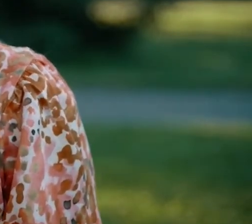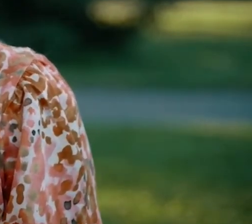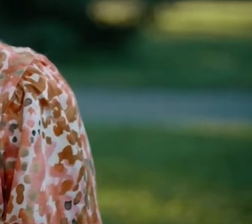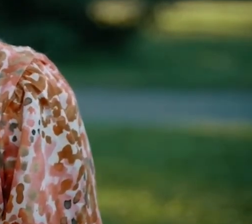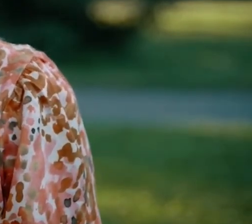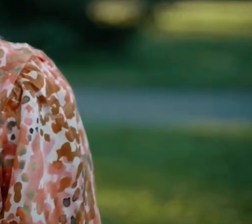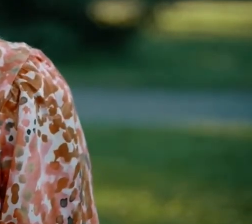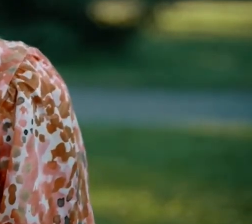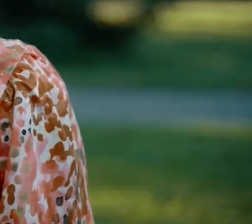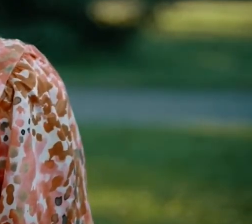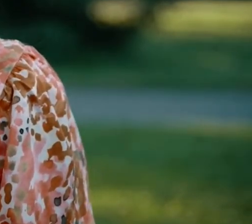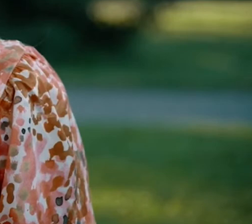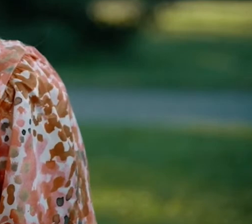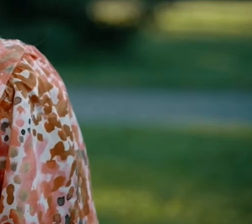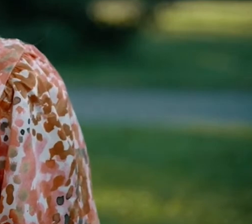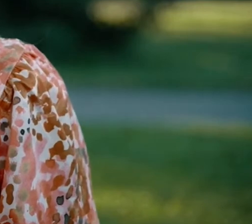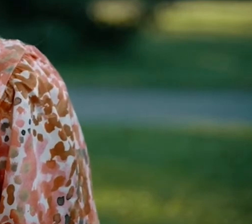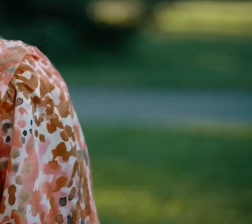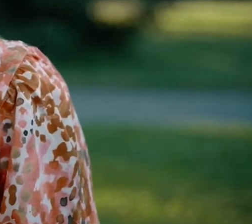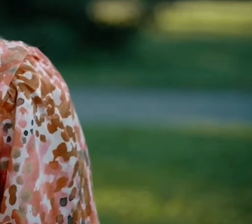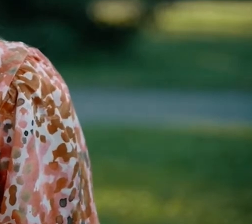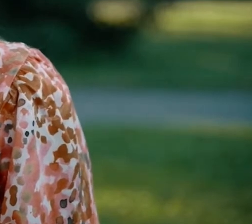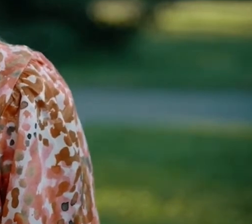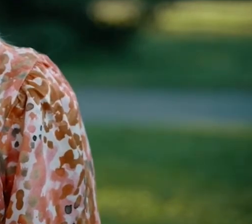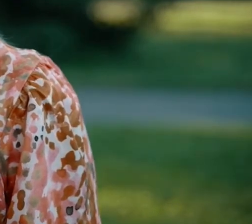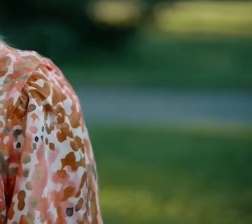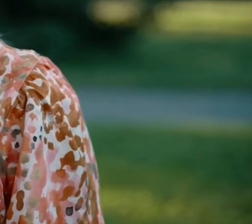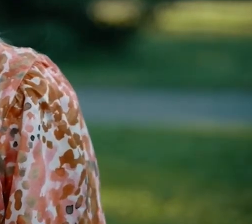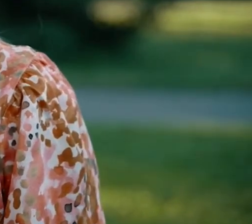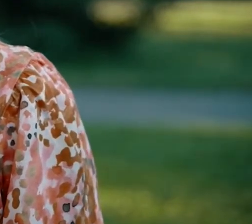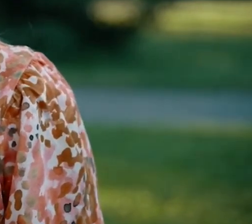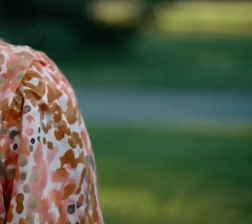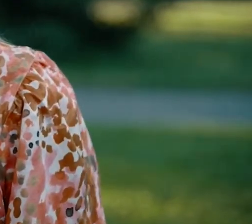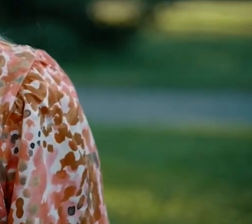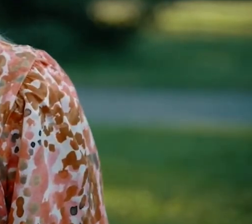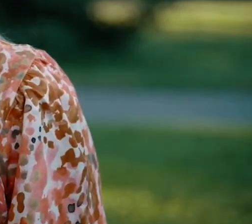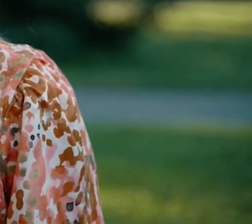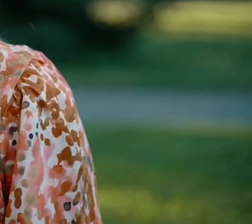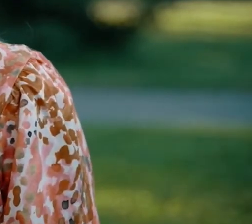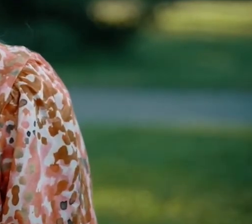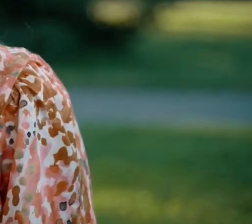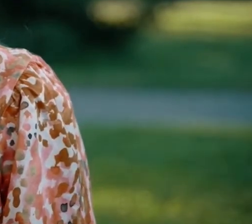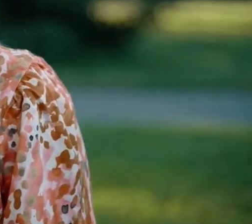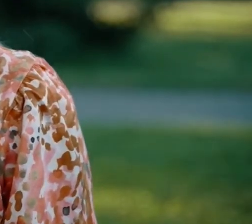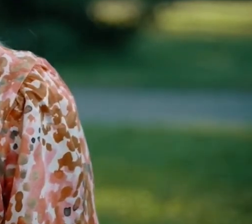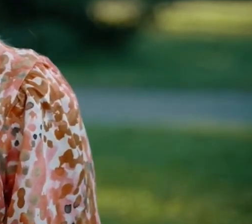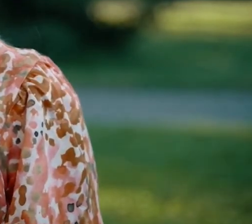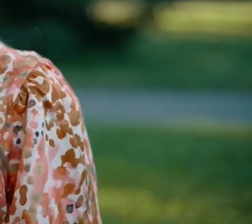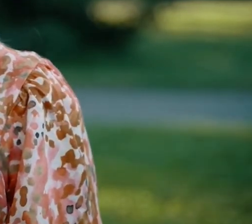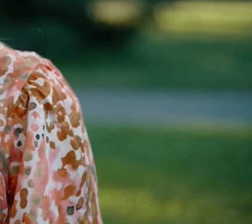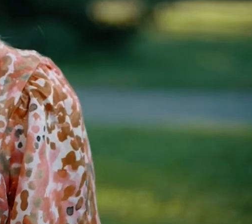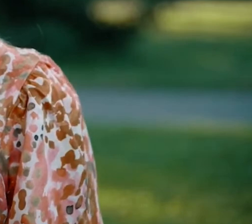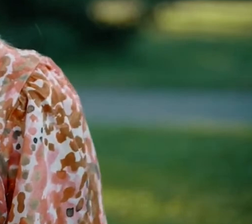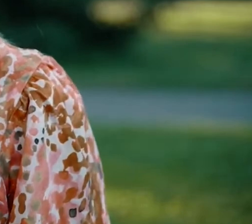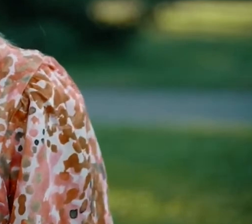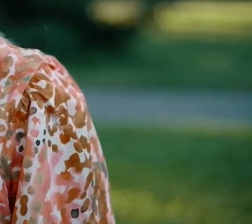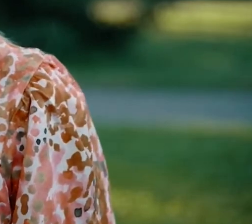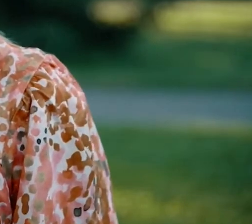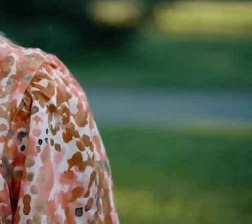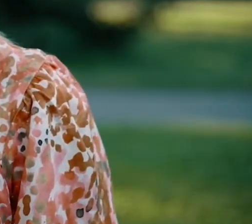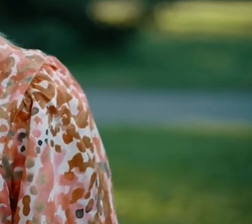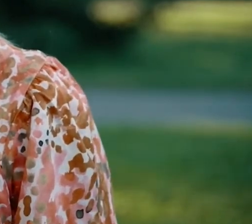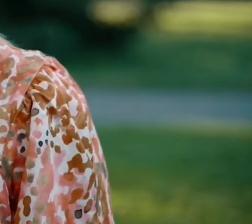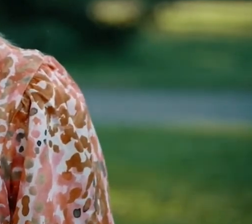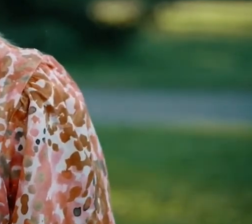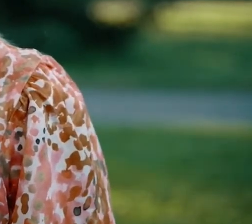resources. We have a common responsibility to make sure that future generations will also have an opportunity to enjoy